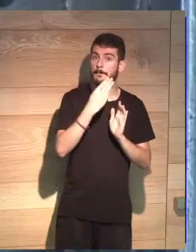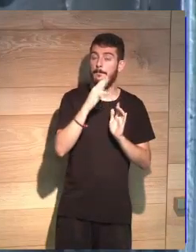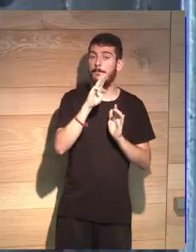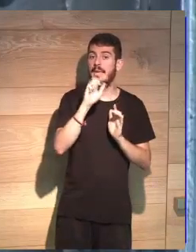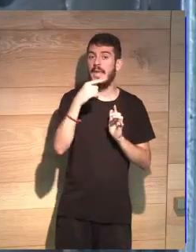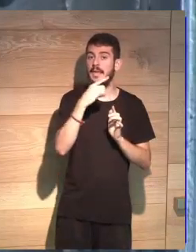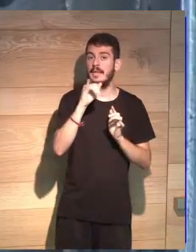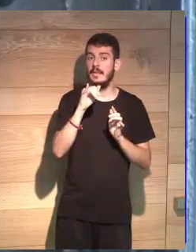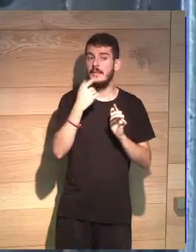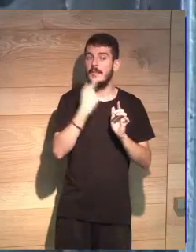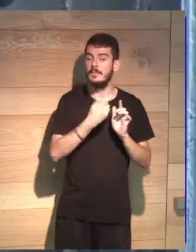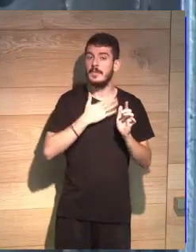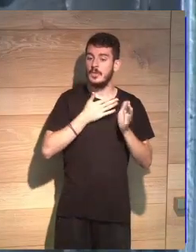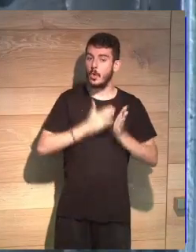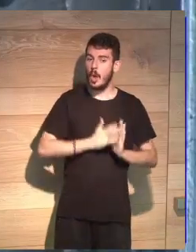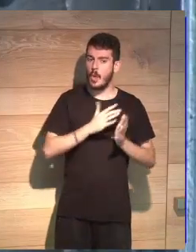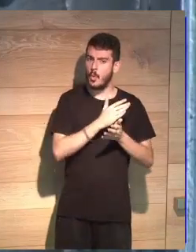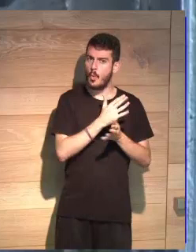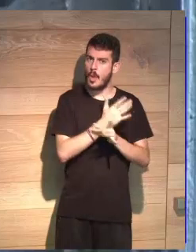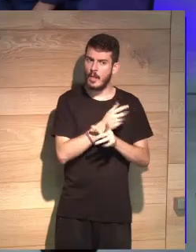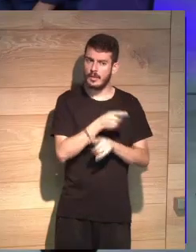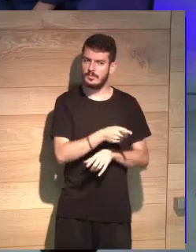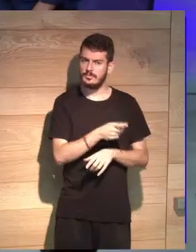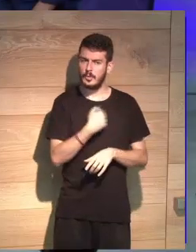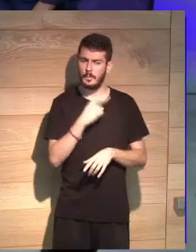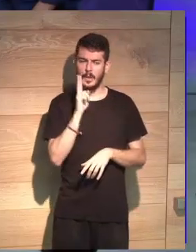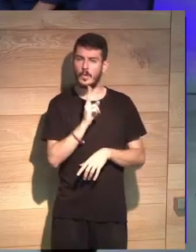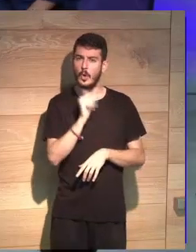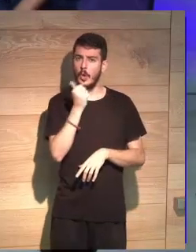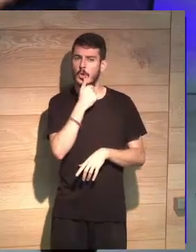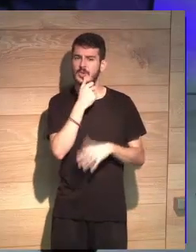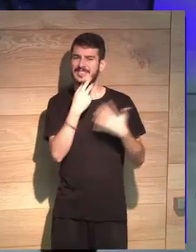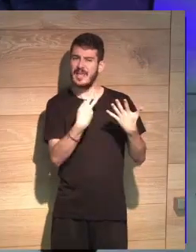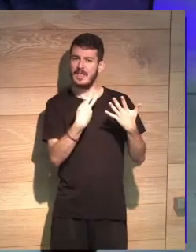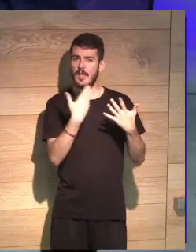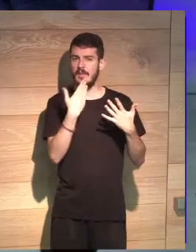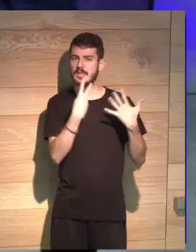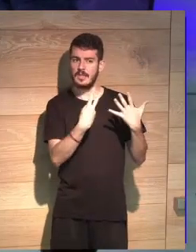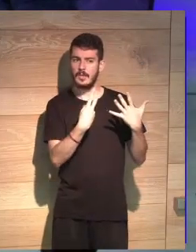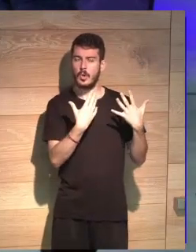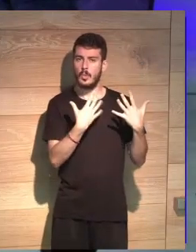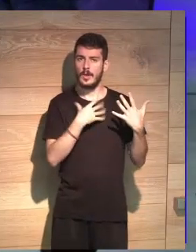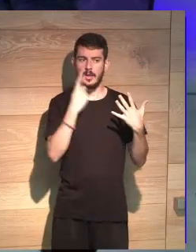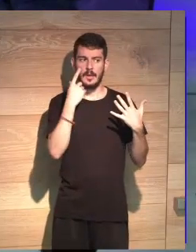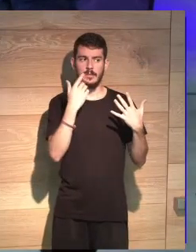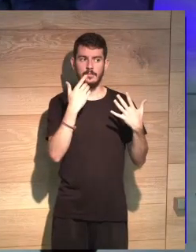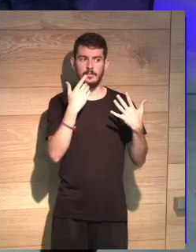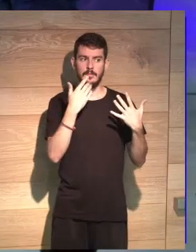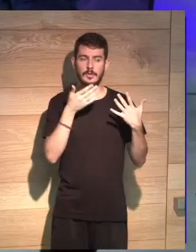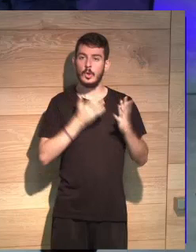can see that their children have been playing this